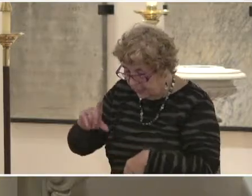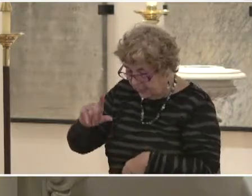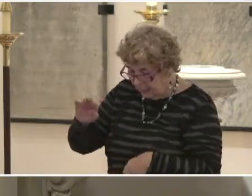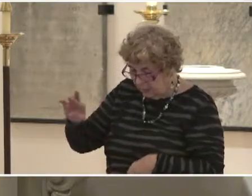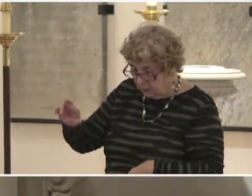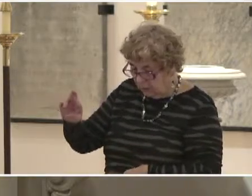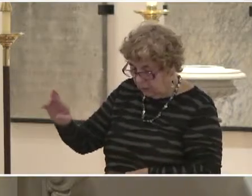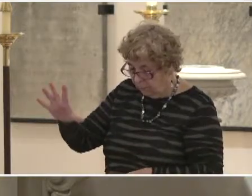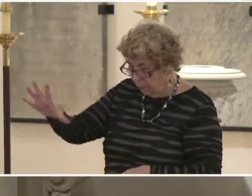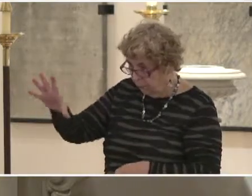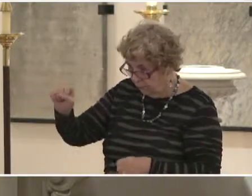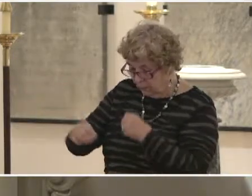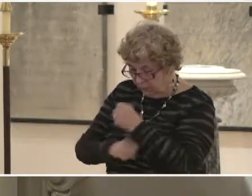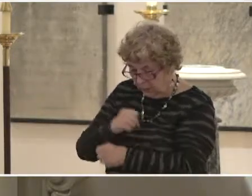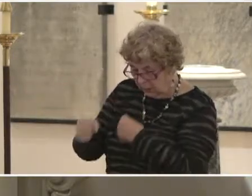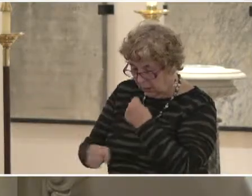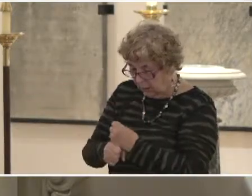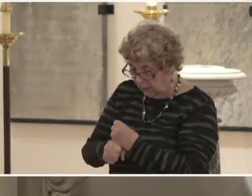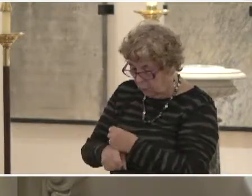God?